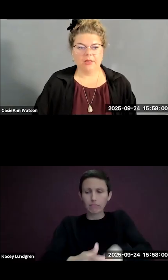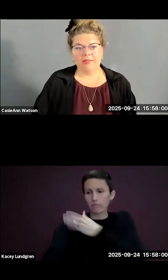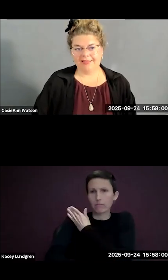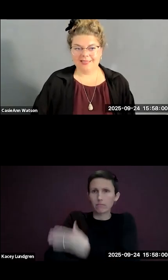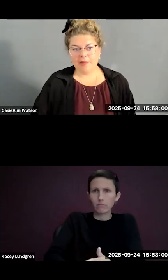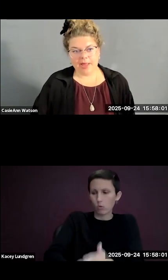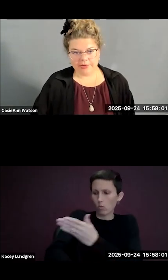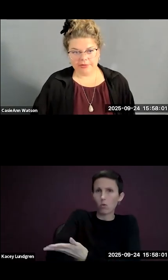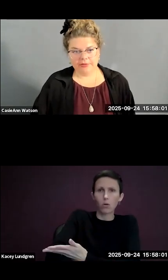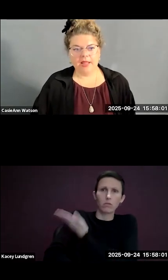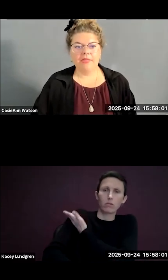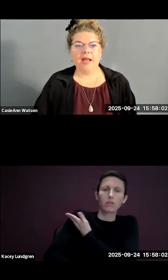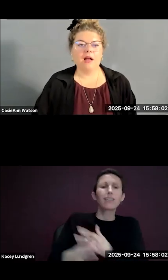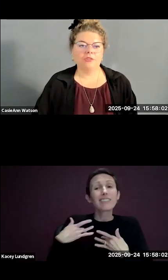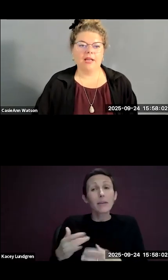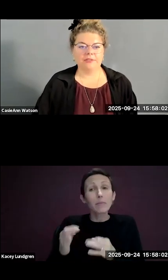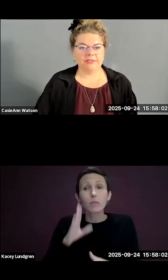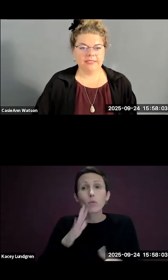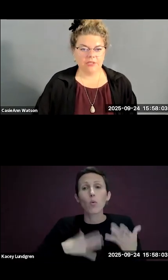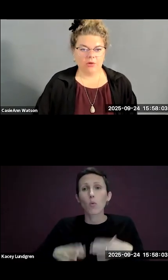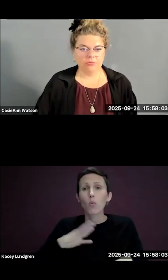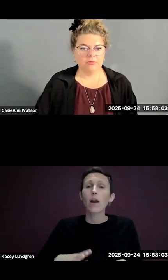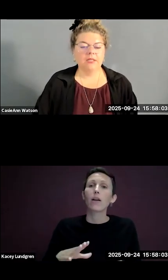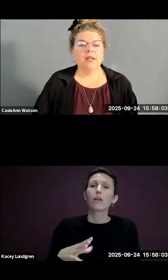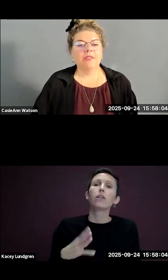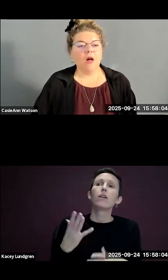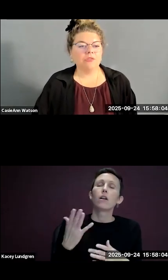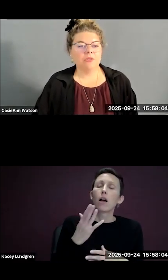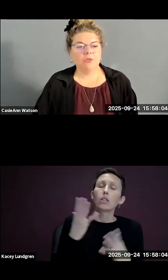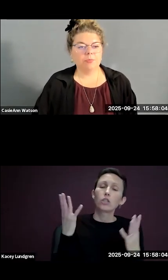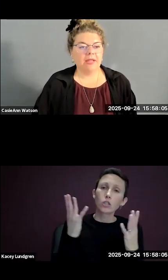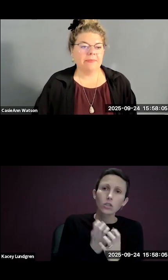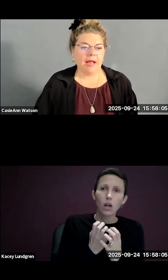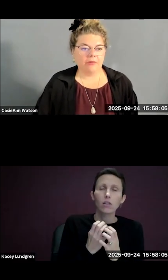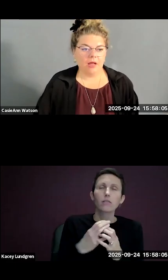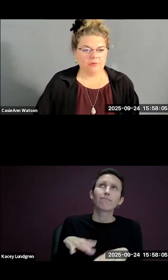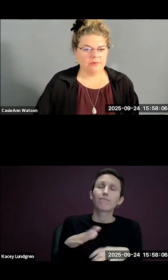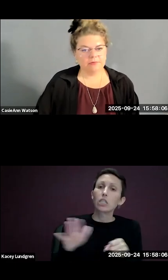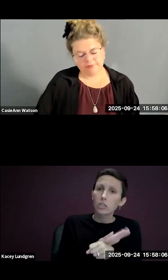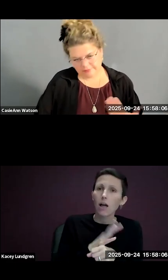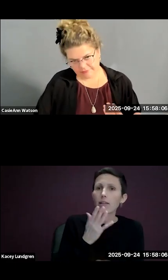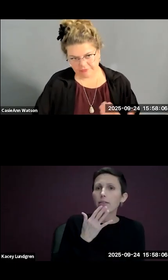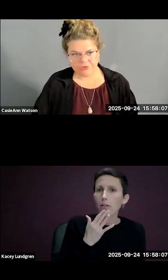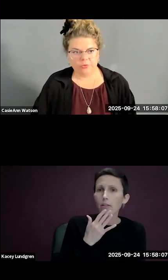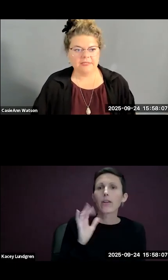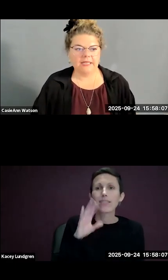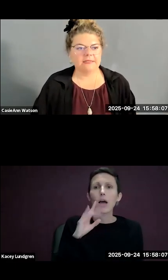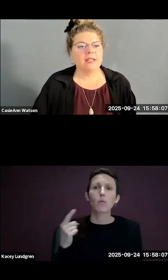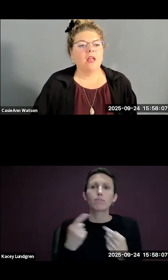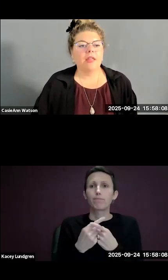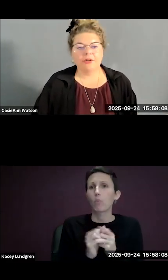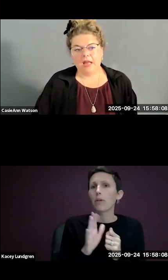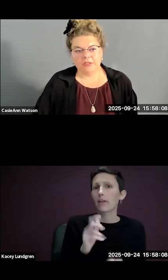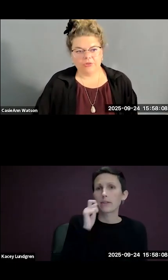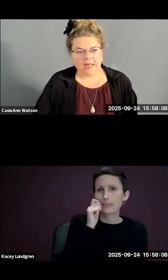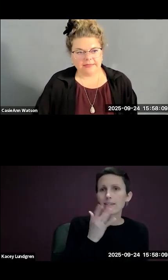color shirt that's not patterned and that contrasts their skin tone. They'll also use plain backgrounds for virtual